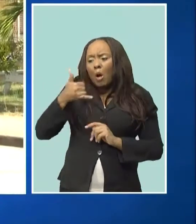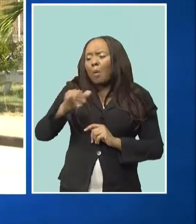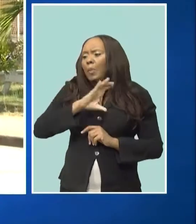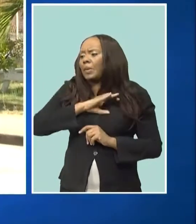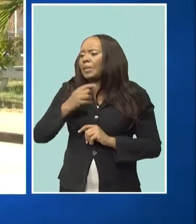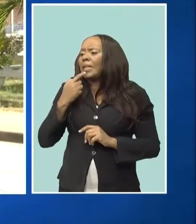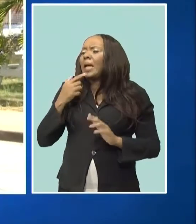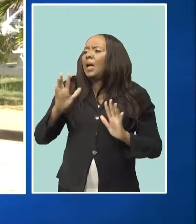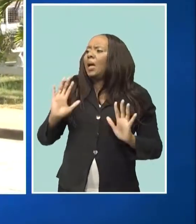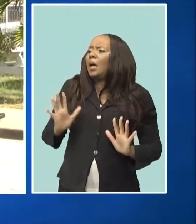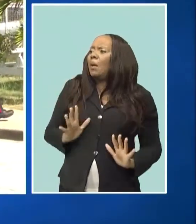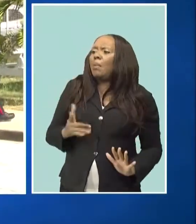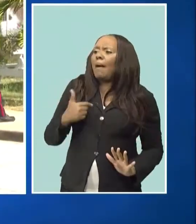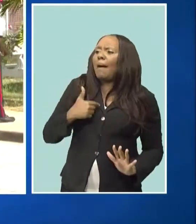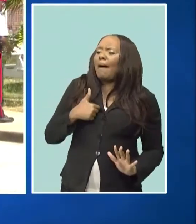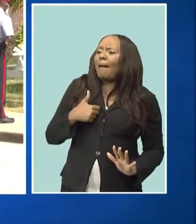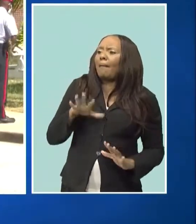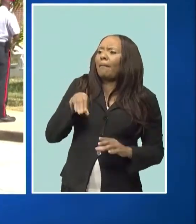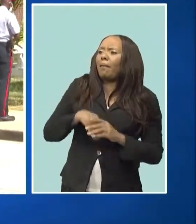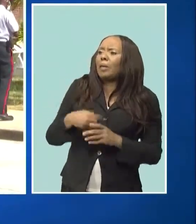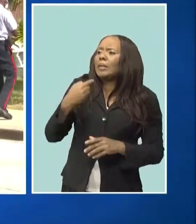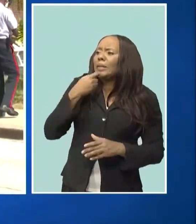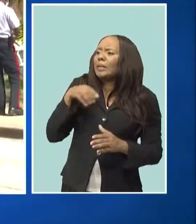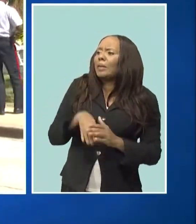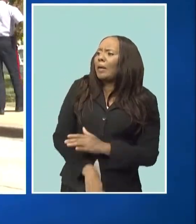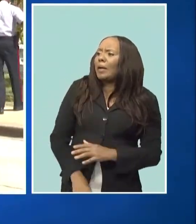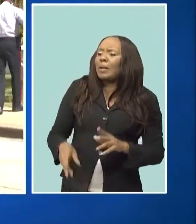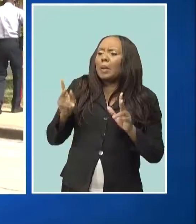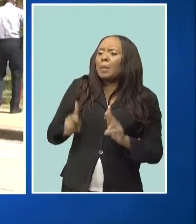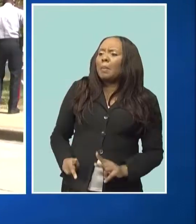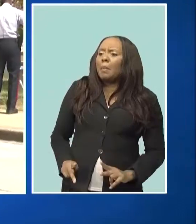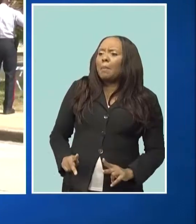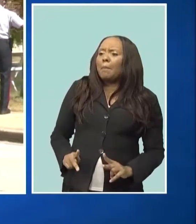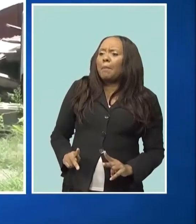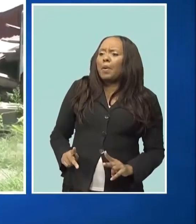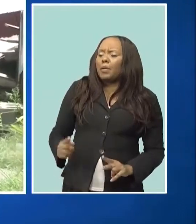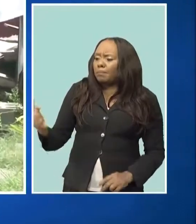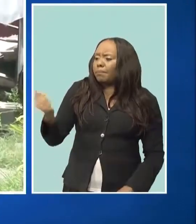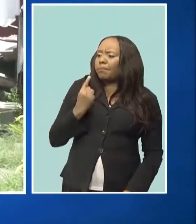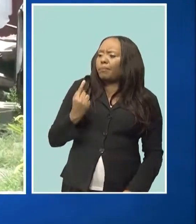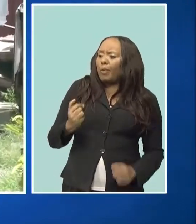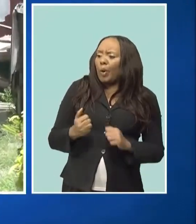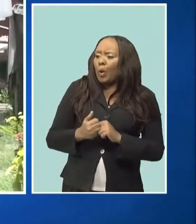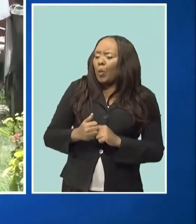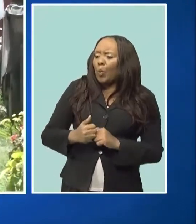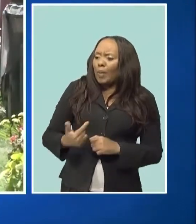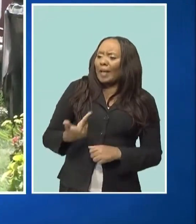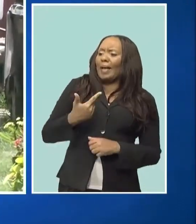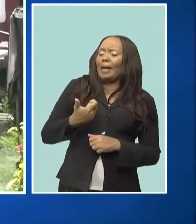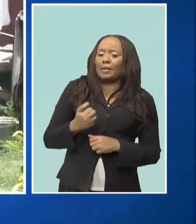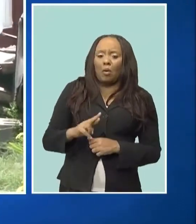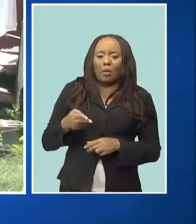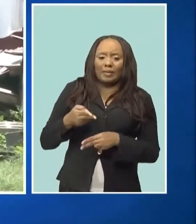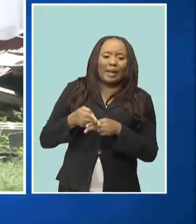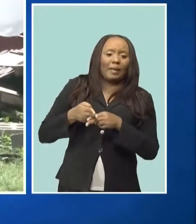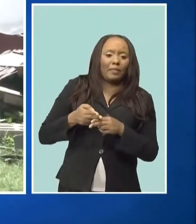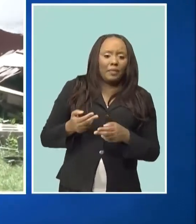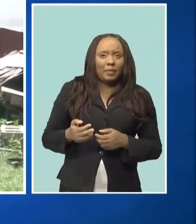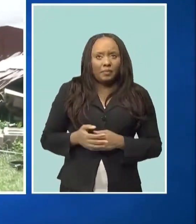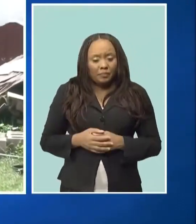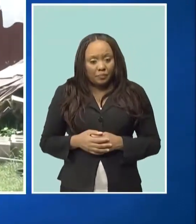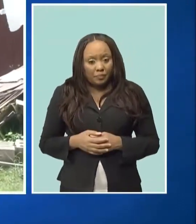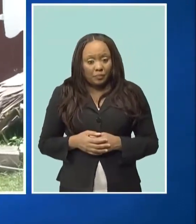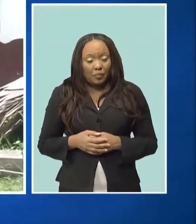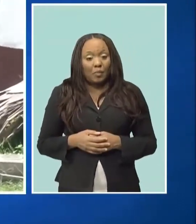great concern for police, he revealed some of the initiatives the service has been using to arrest the problem. The force has a